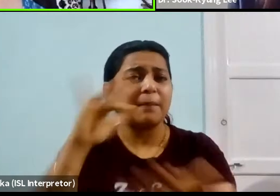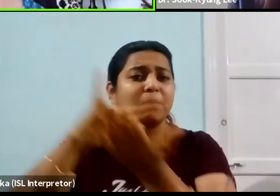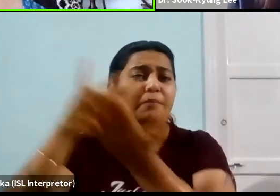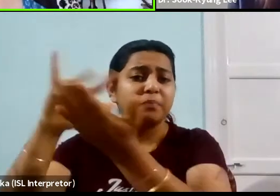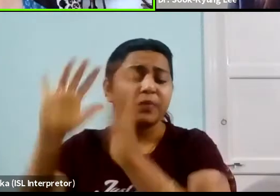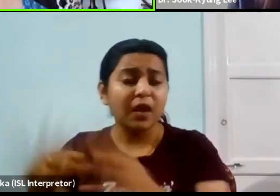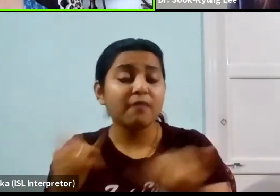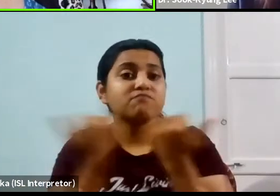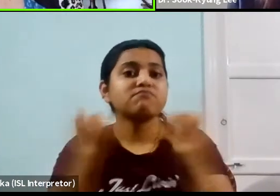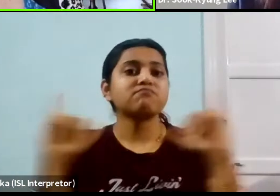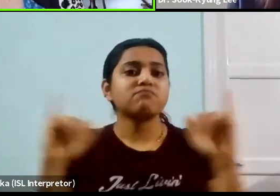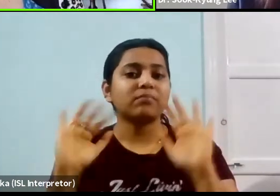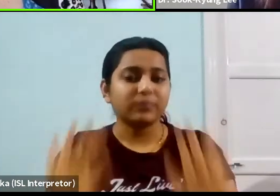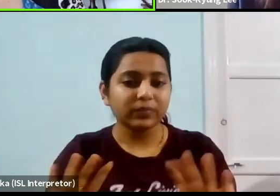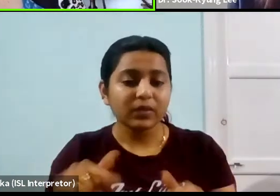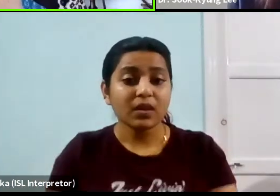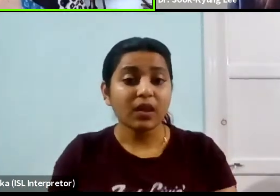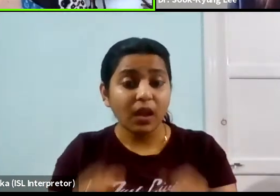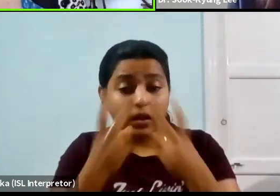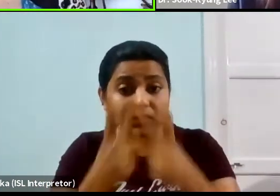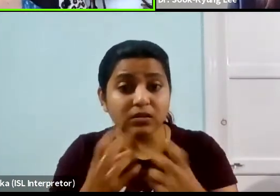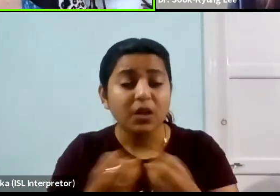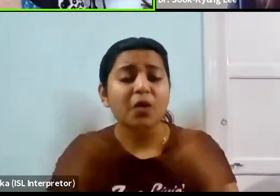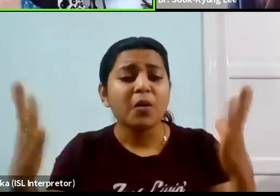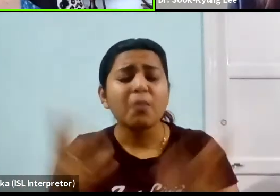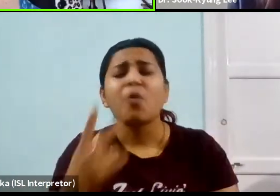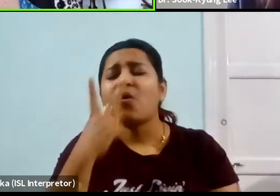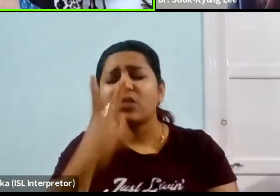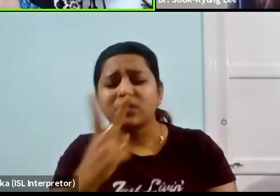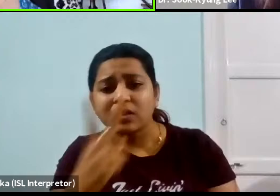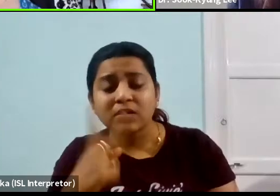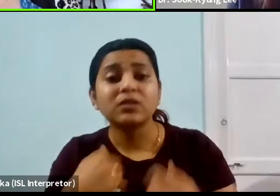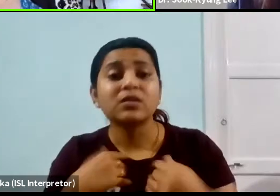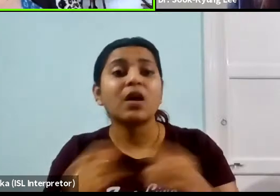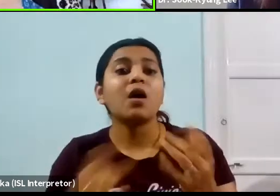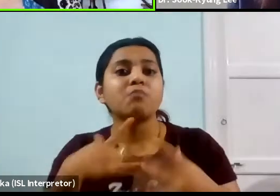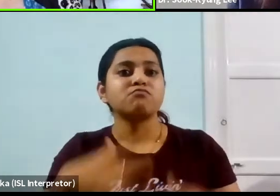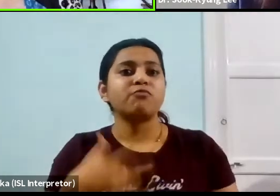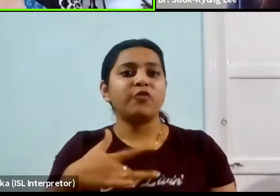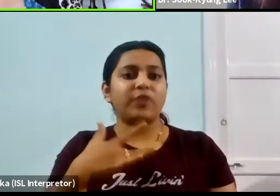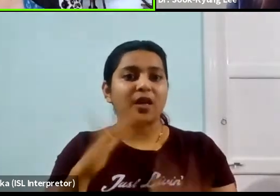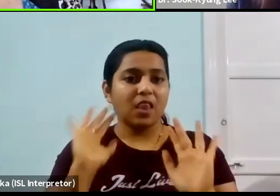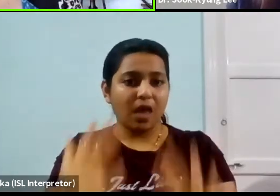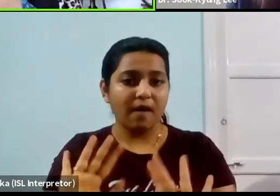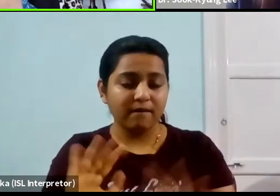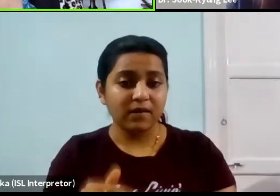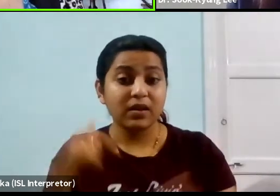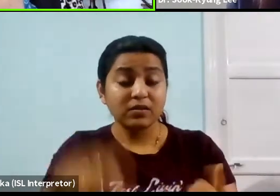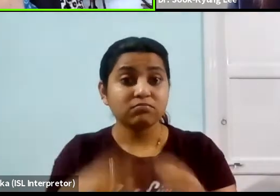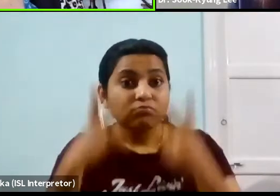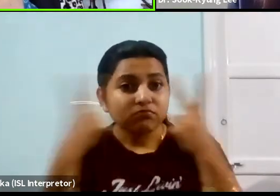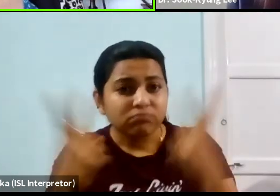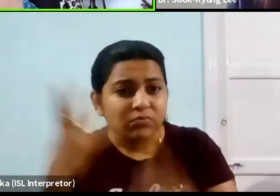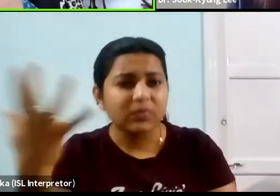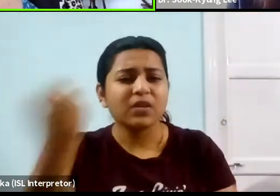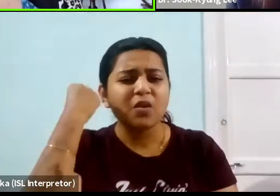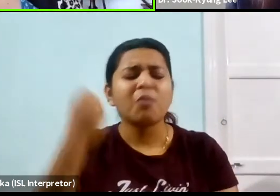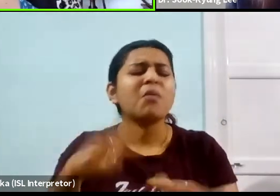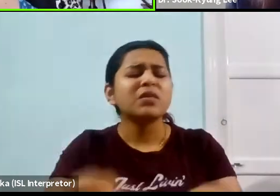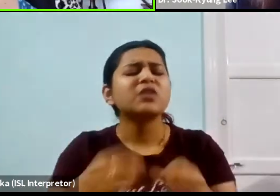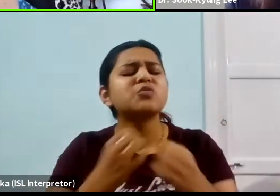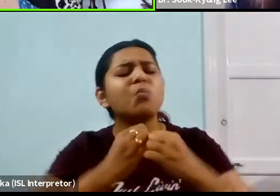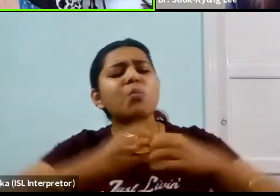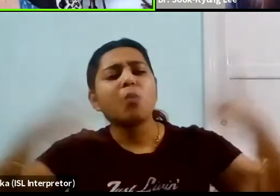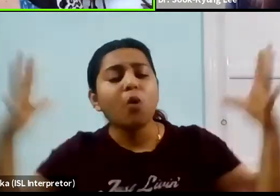interrelatedness, and our histories are often more intertwined than we realize. In recognizing that there is more than